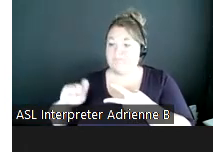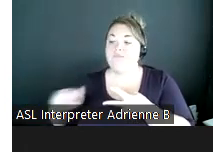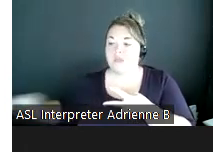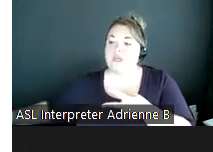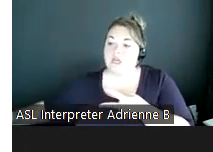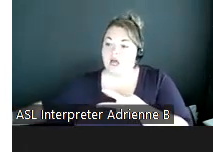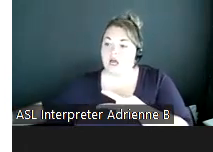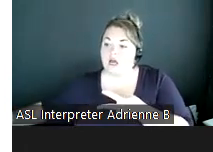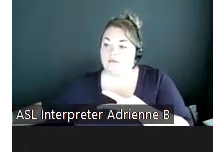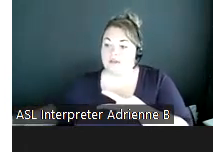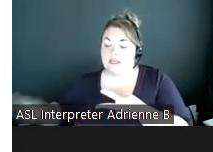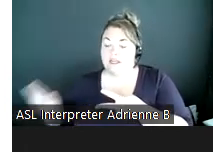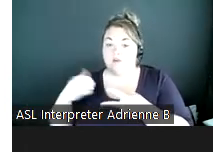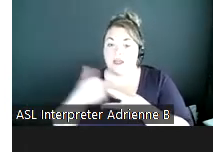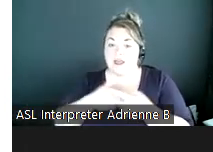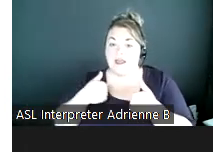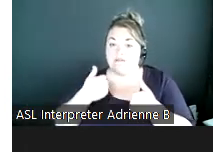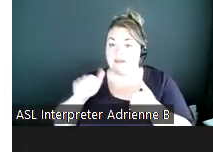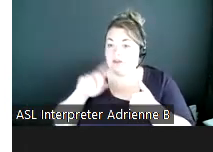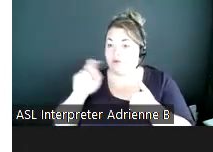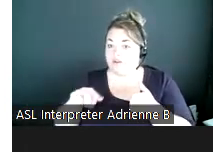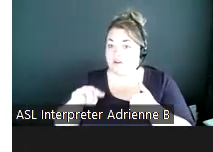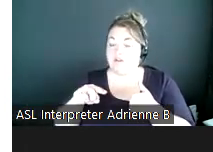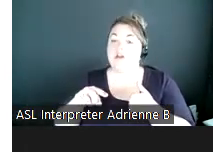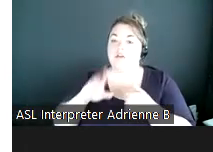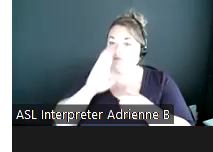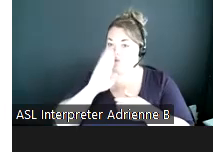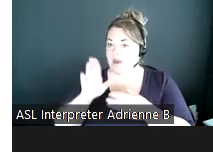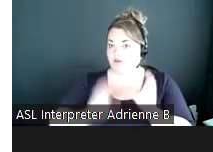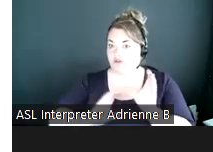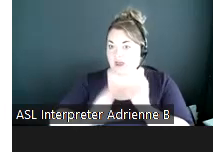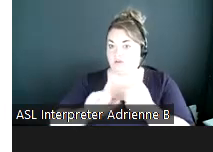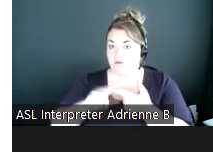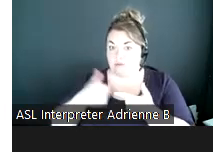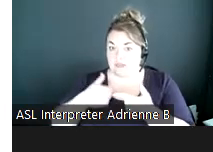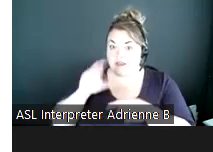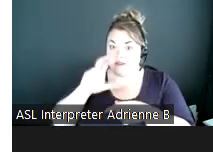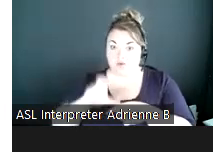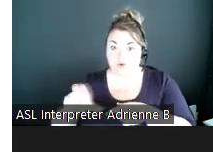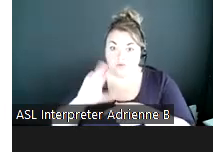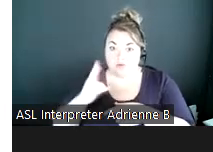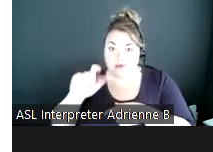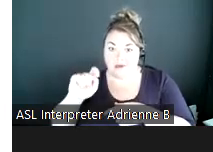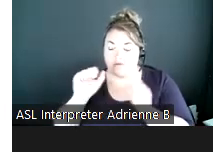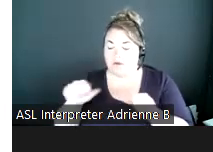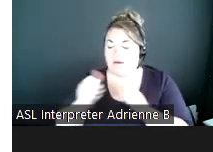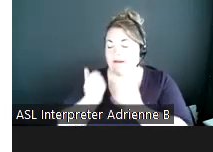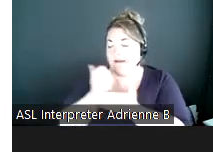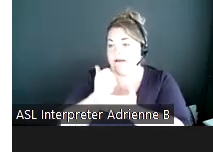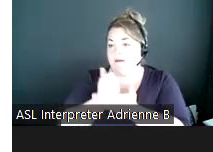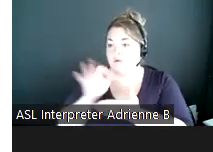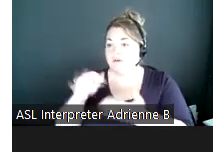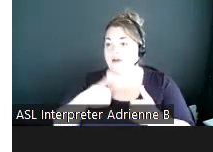And if you have any questions, feel free to direct chat me in the Zoom chat and we can help you if you're having any